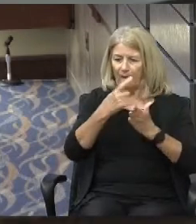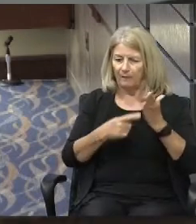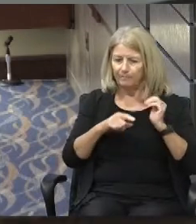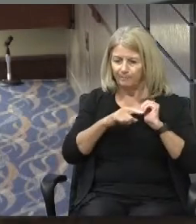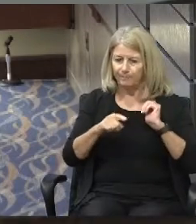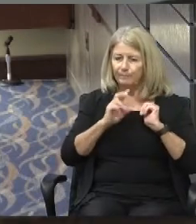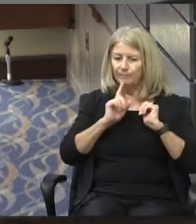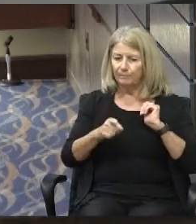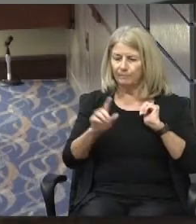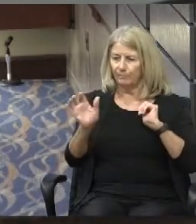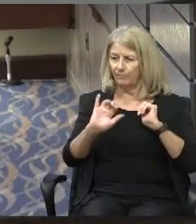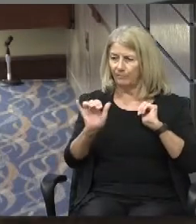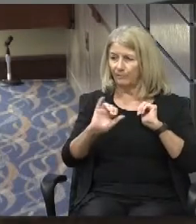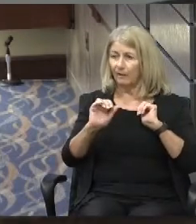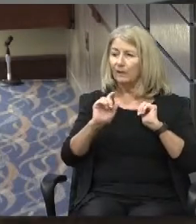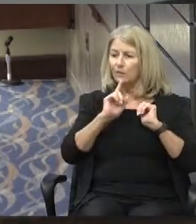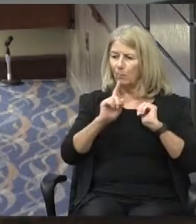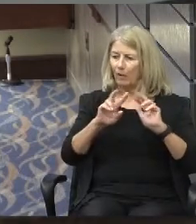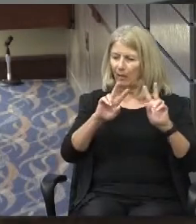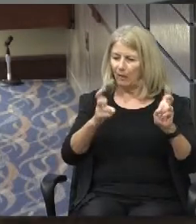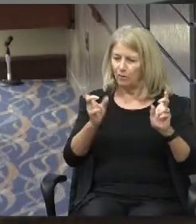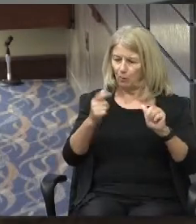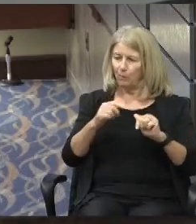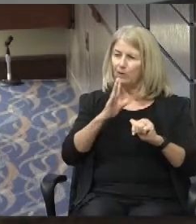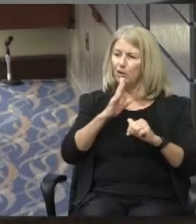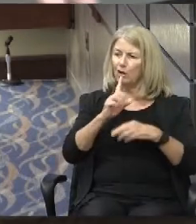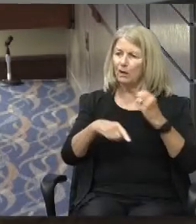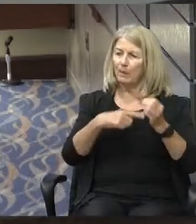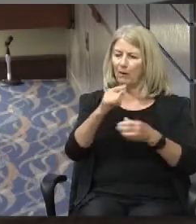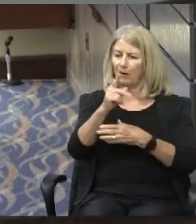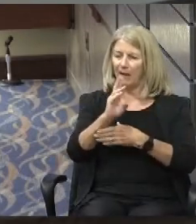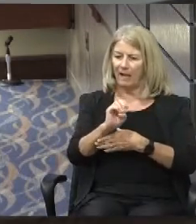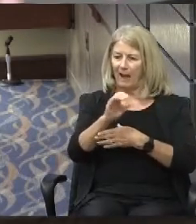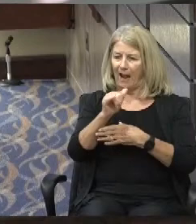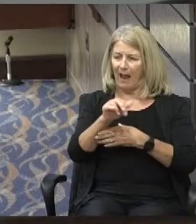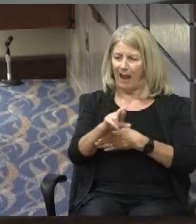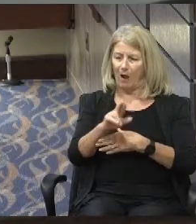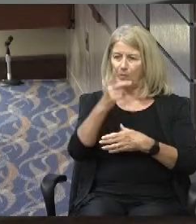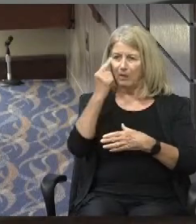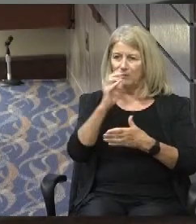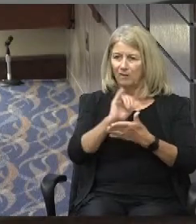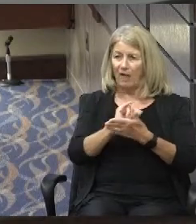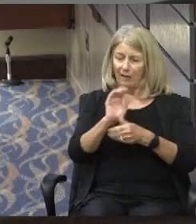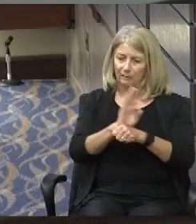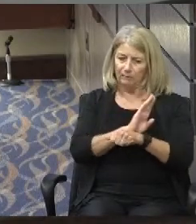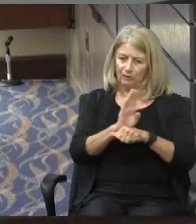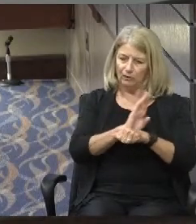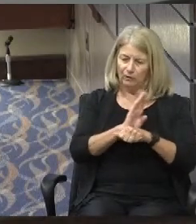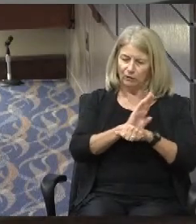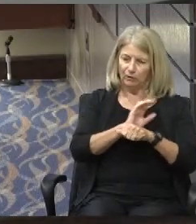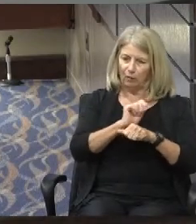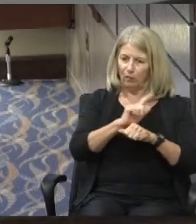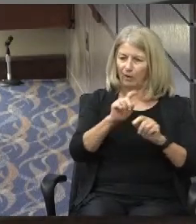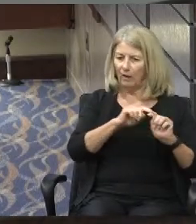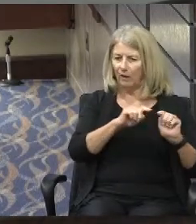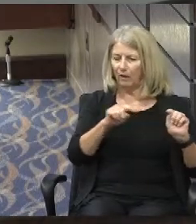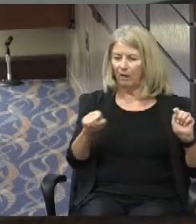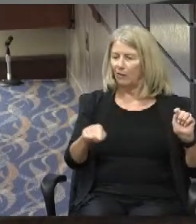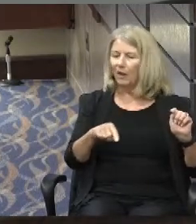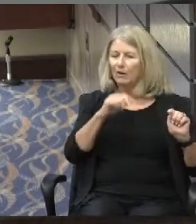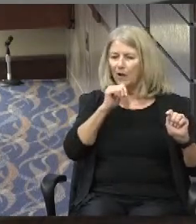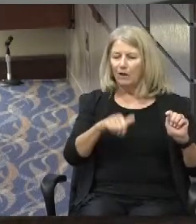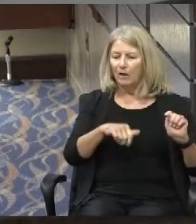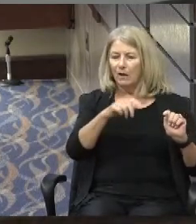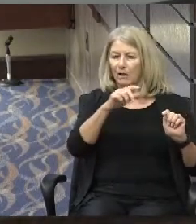that became a real issue when we were talking on that Lake Air, because Lake Air isn't commercial all the way, I'm not talking from Waco Drive to Valley Mills, I'm talking